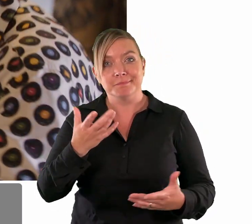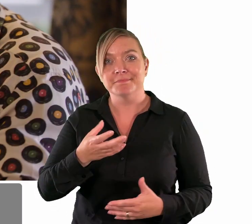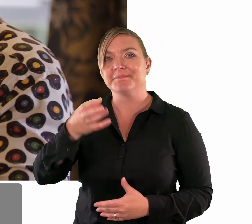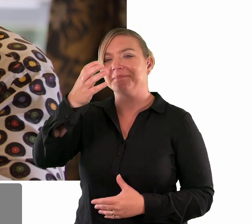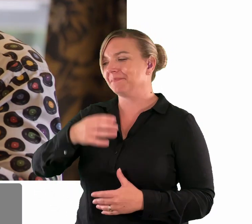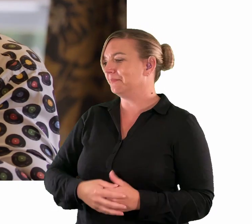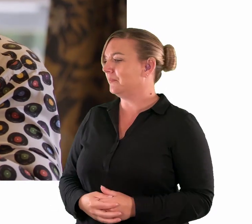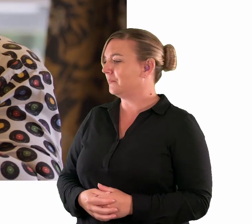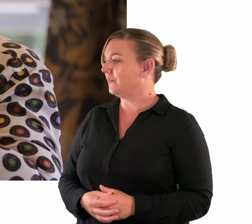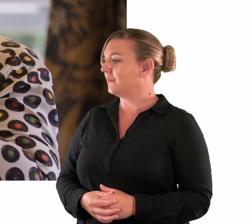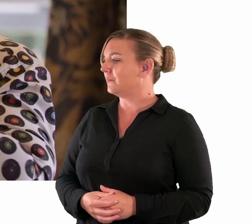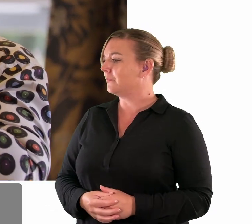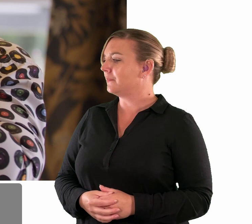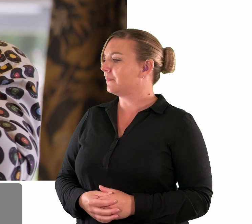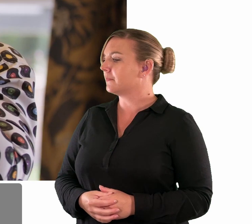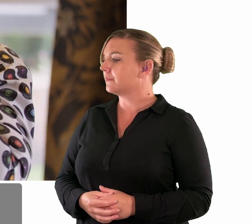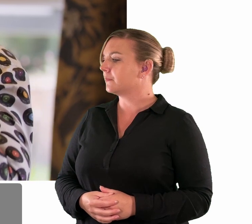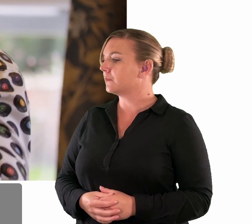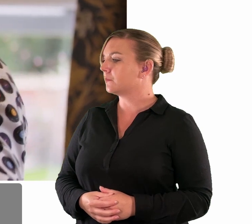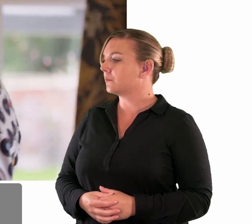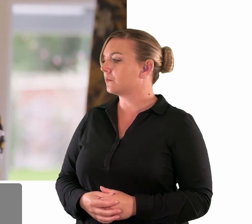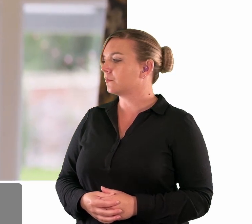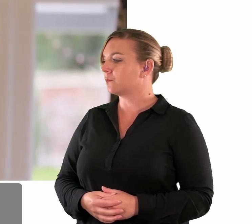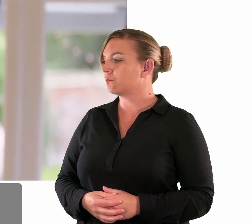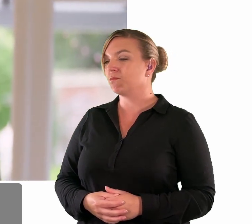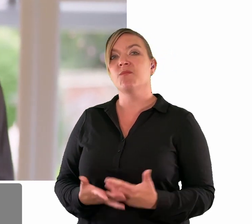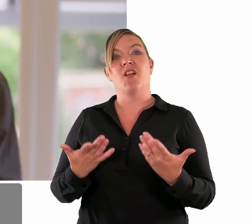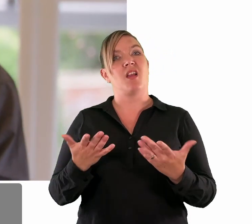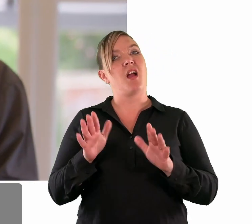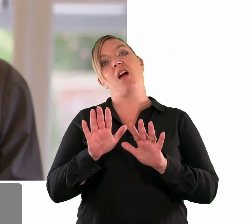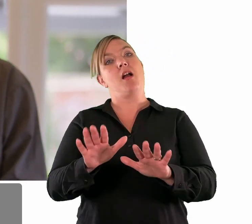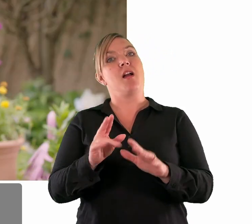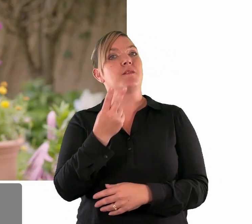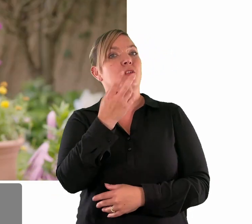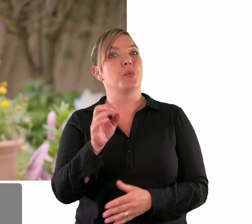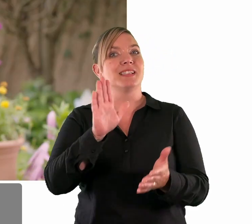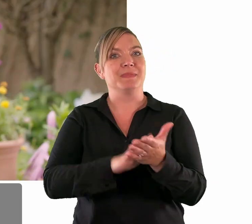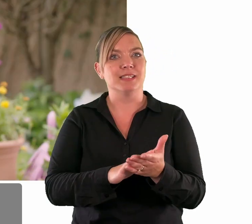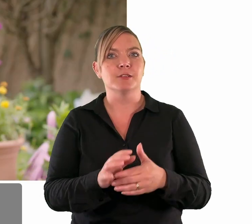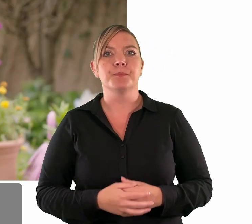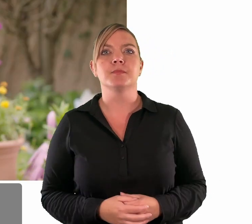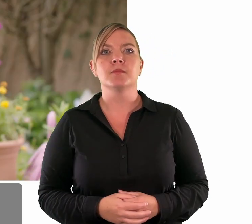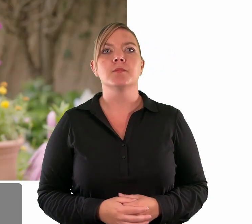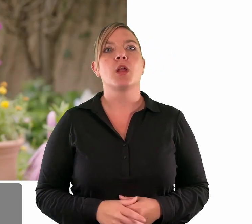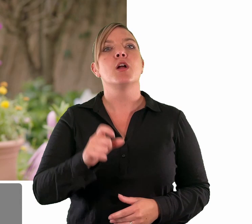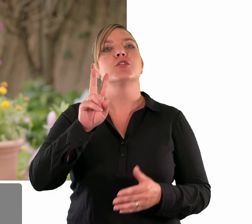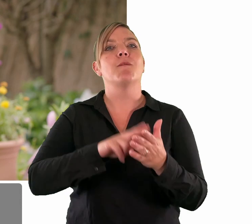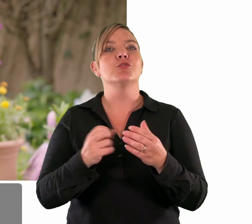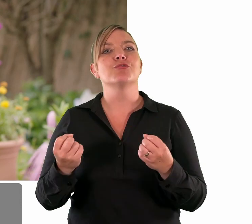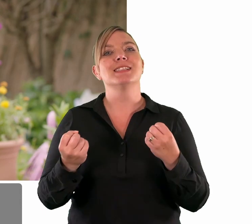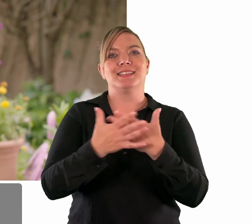Chraime. And that's it, that should be ready in about 20 minutes. Coventry Synagogue is a listed Grade 2